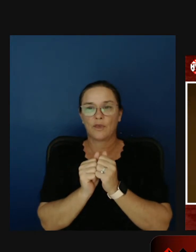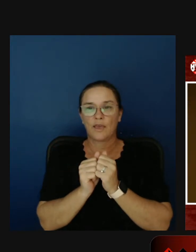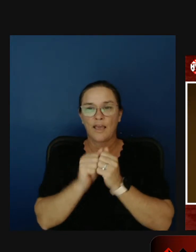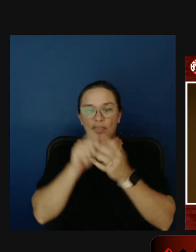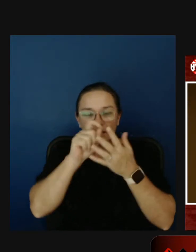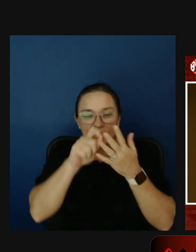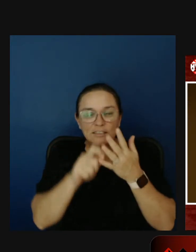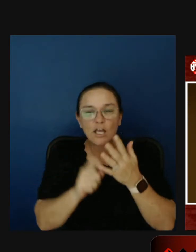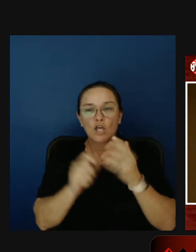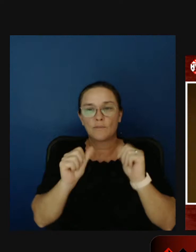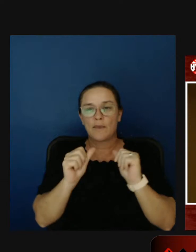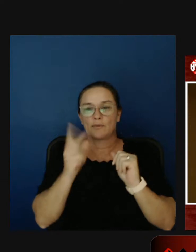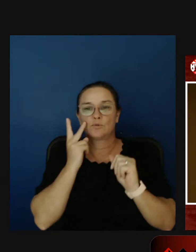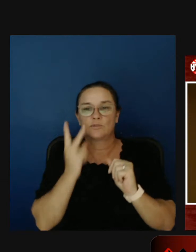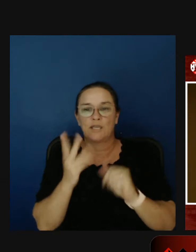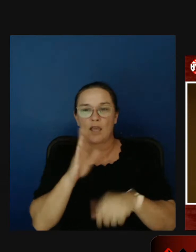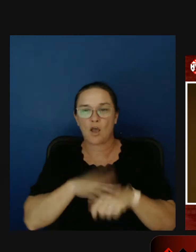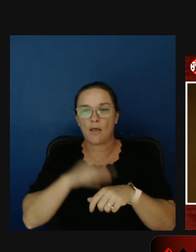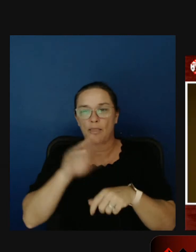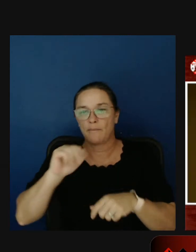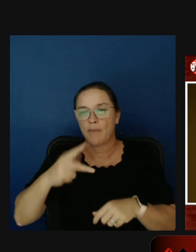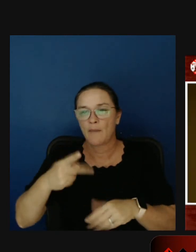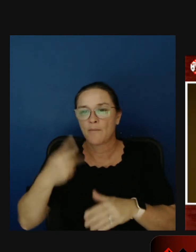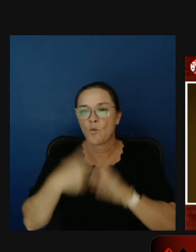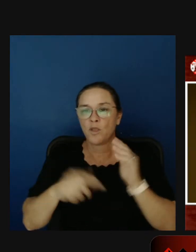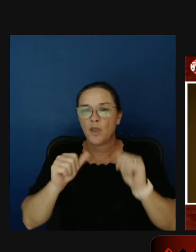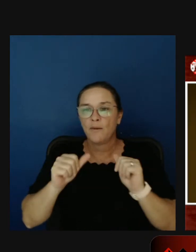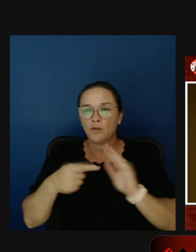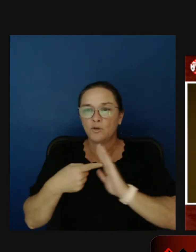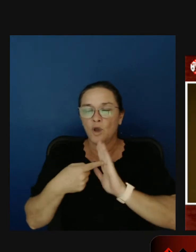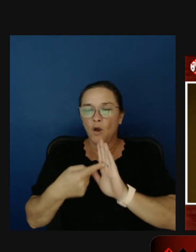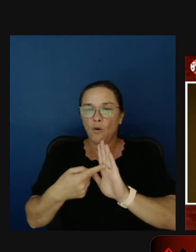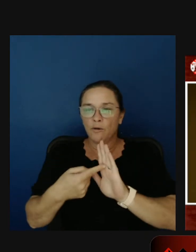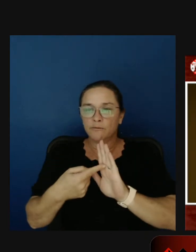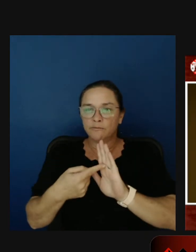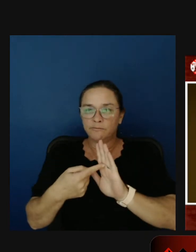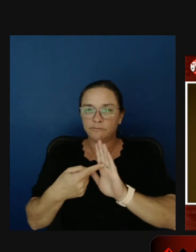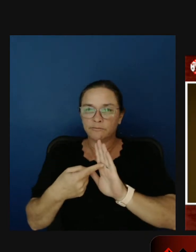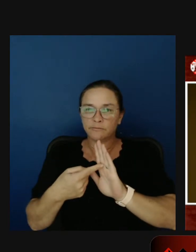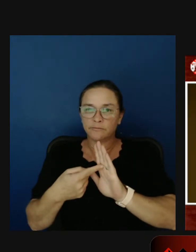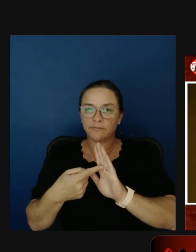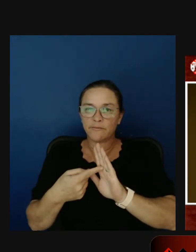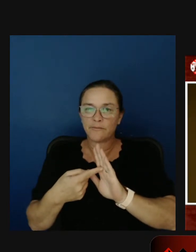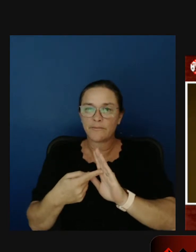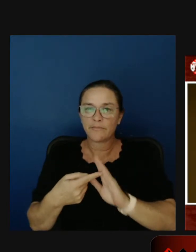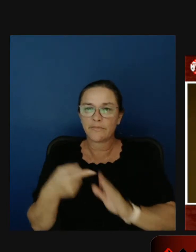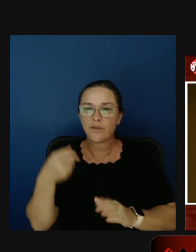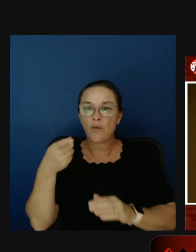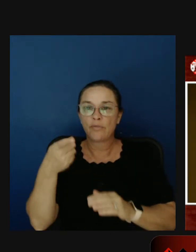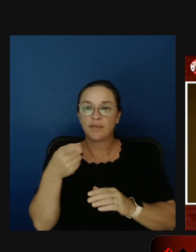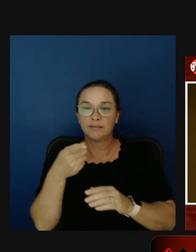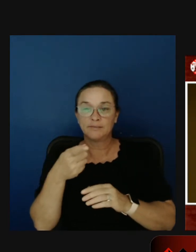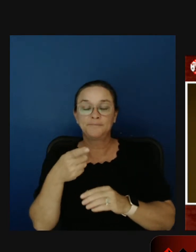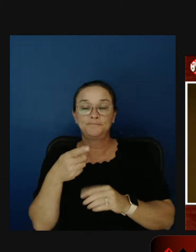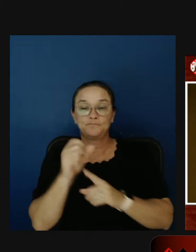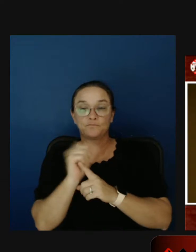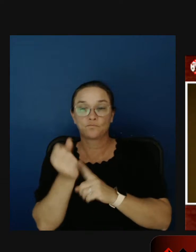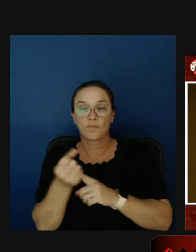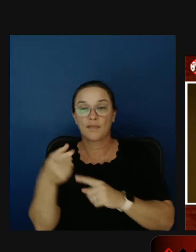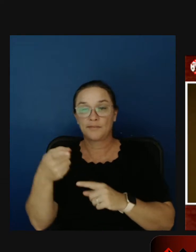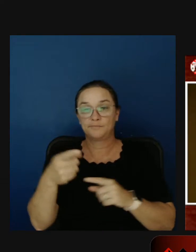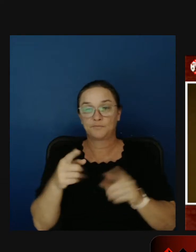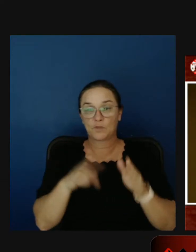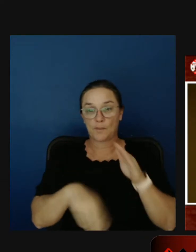able to see on your map and what you're able to show. So in this case, Down at the bottom here, if everyone can see, this